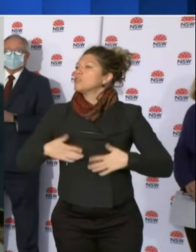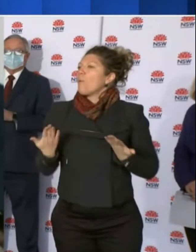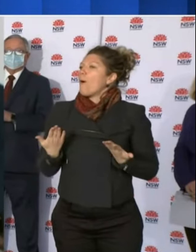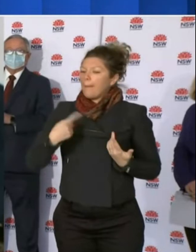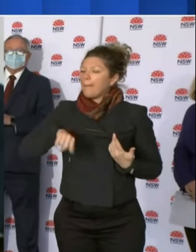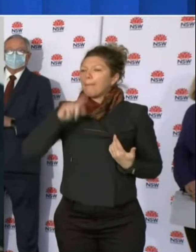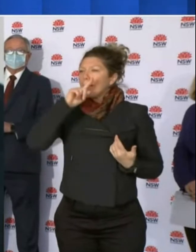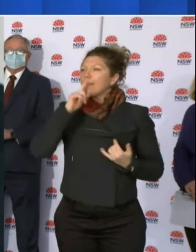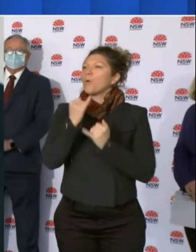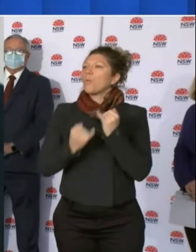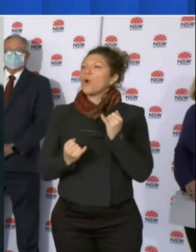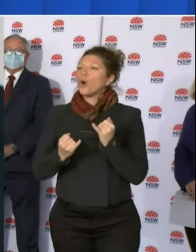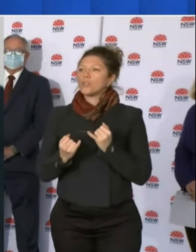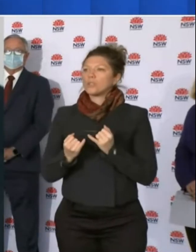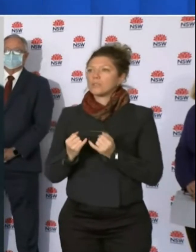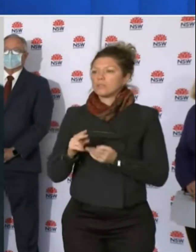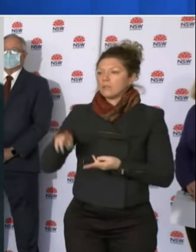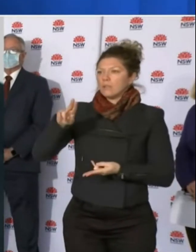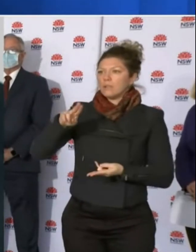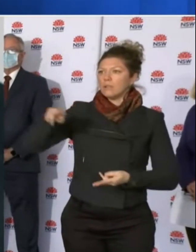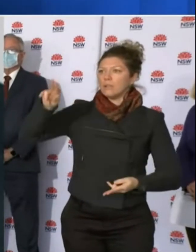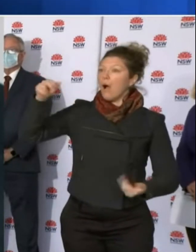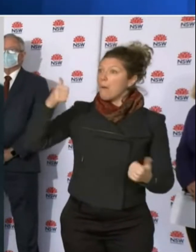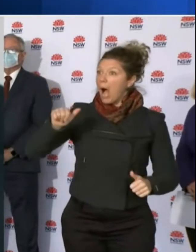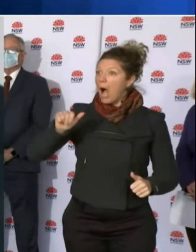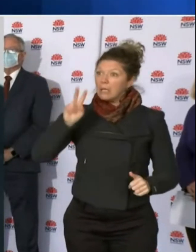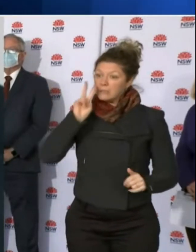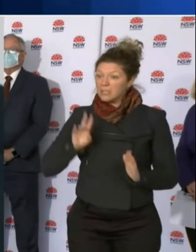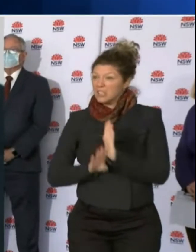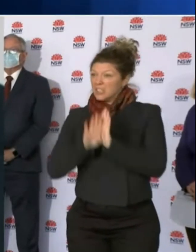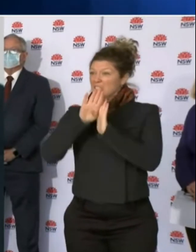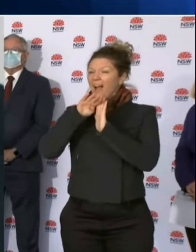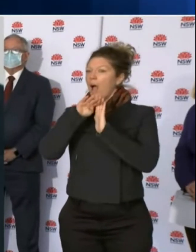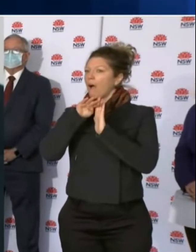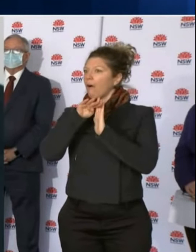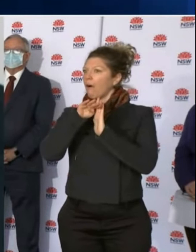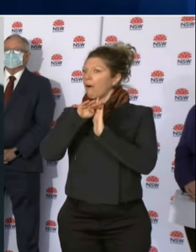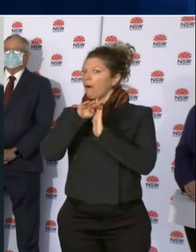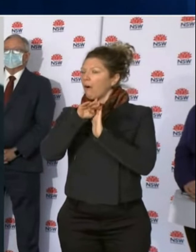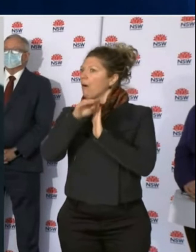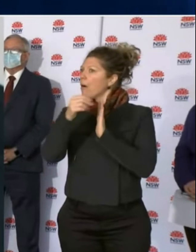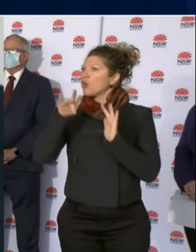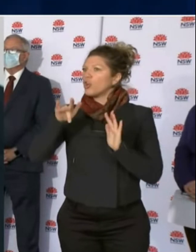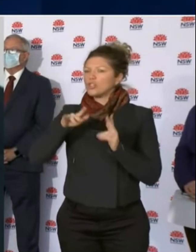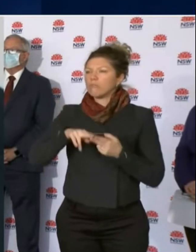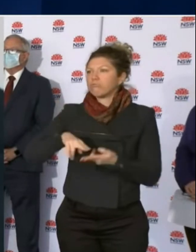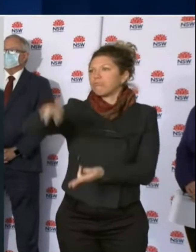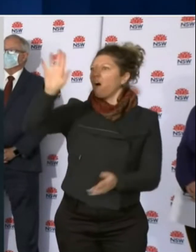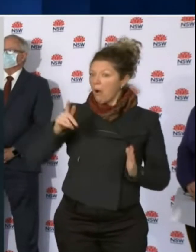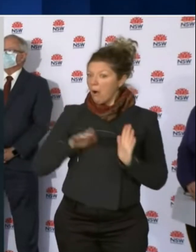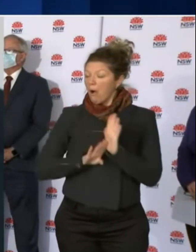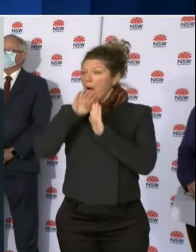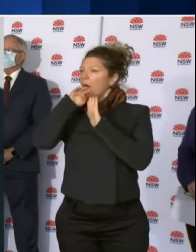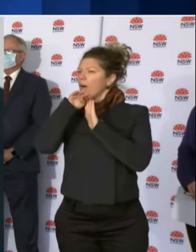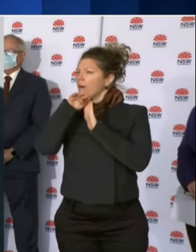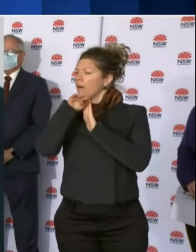we call the rate of increase, the exponential growth, and we succeeded in that. We've stabilised the virus, but if we want to get out of this thing and